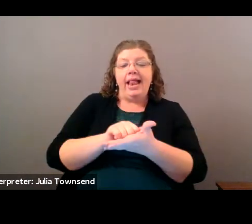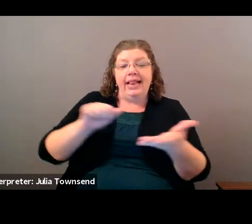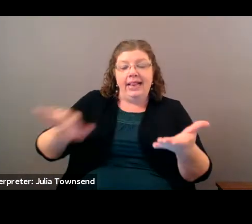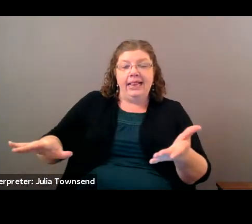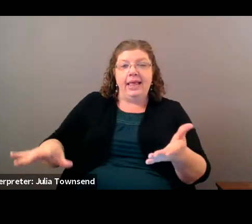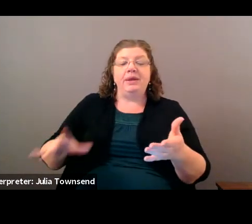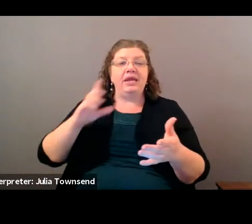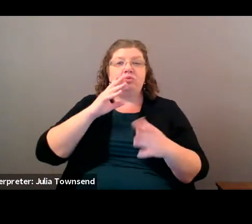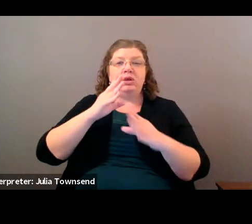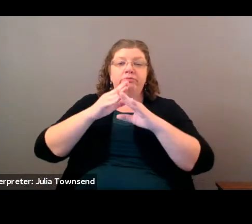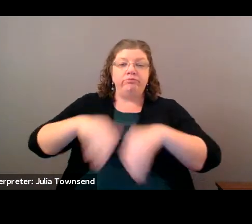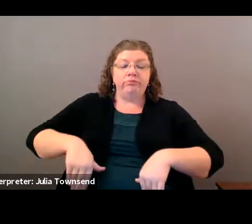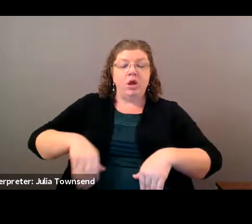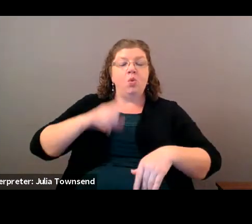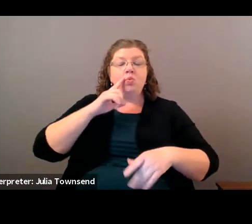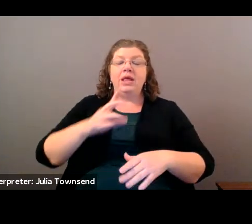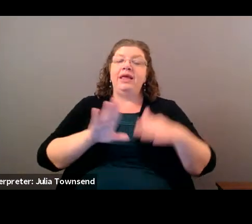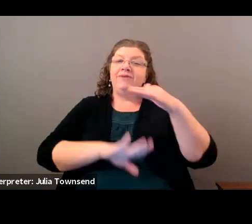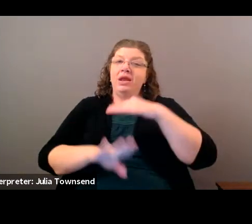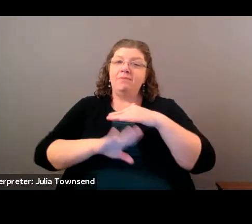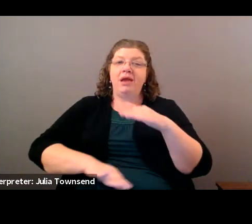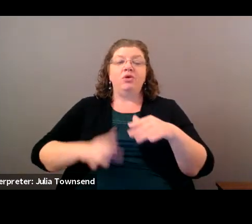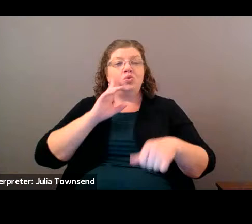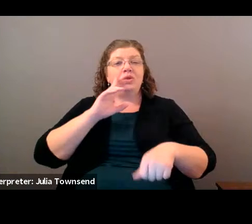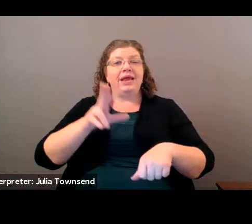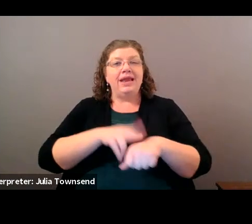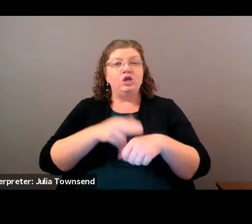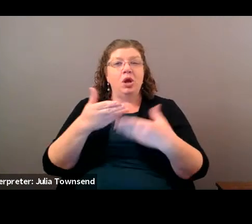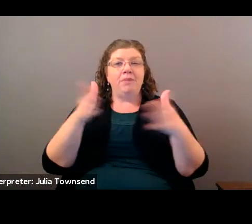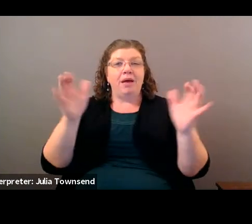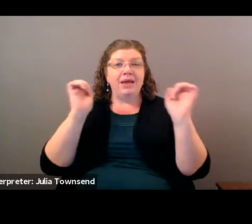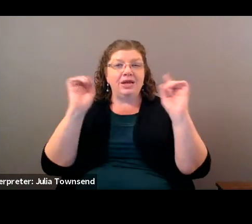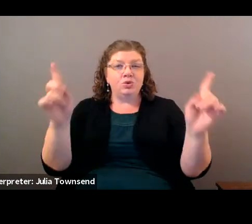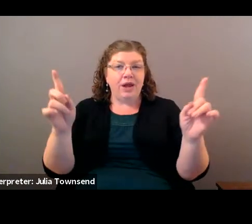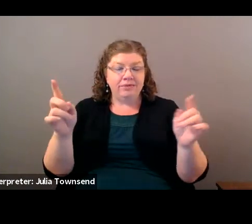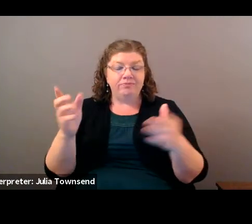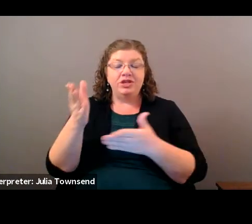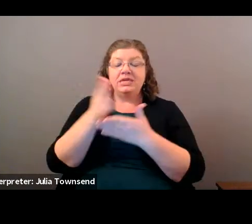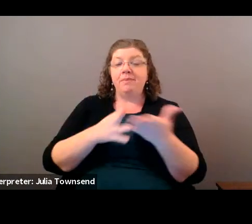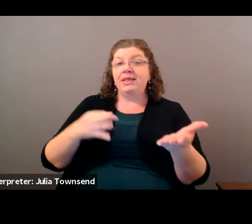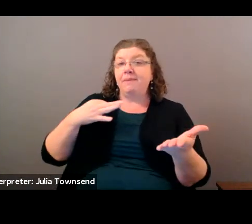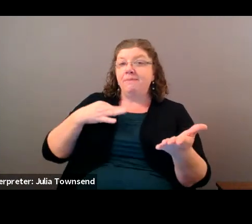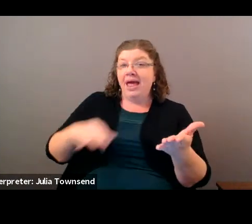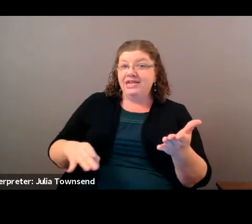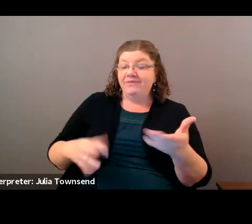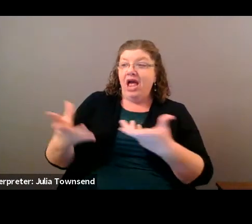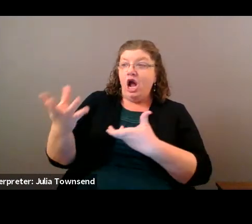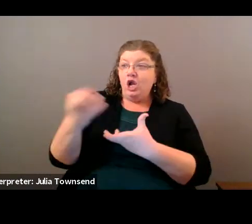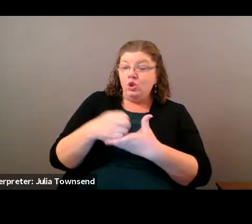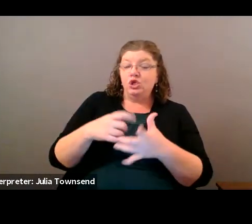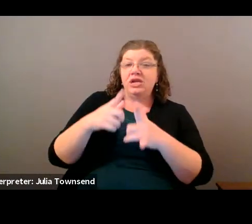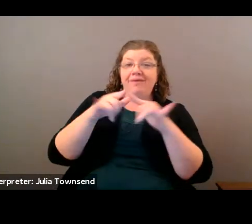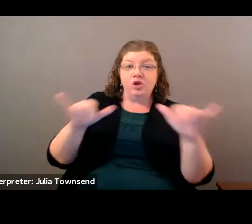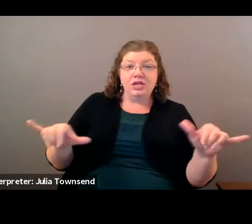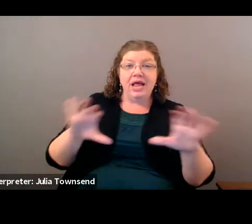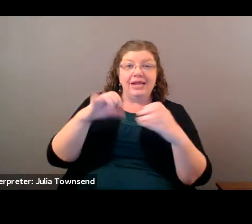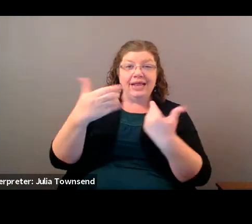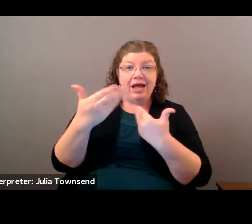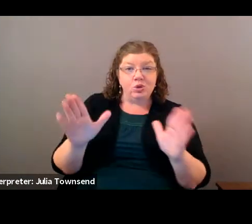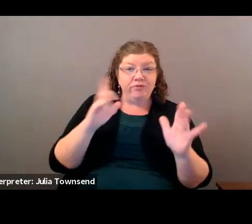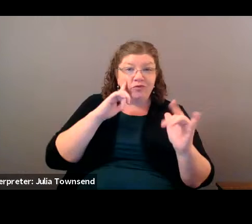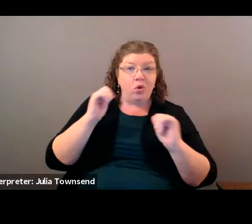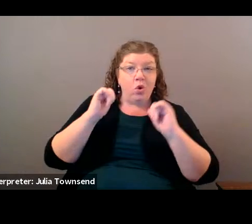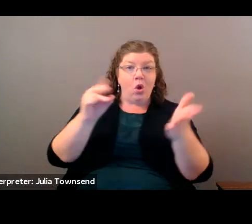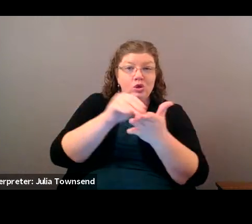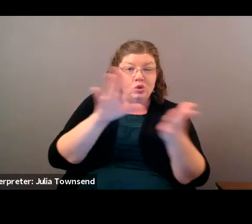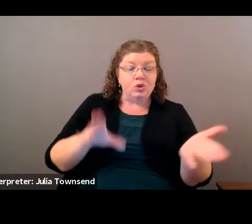fundamental to the nature of public education. Some of the benefits of inclusion and diversity in the classroom for all students are students